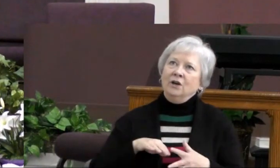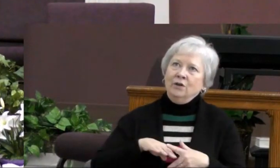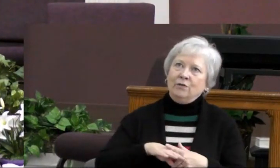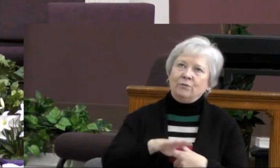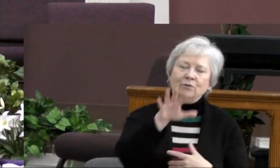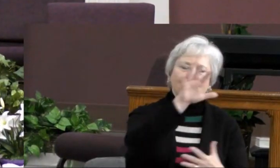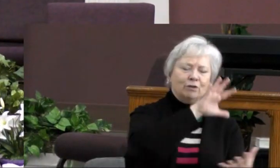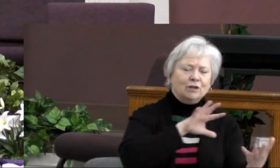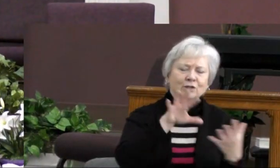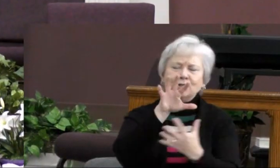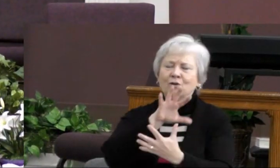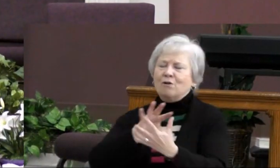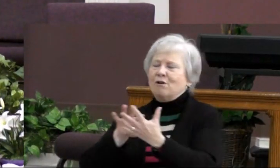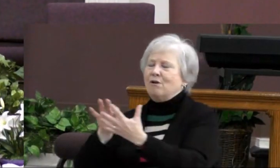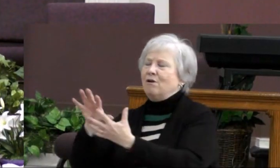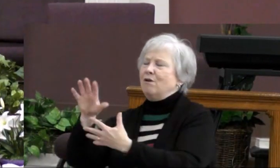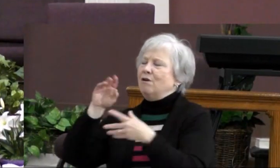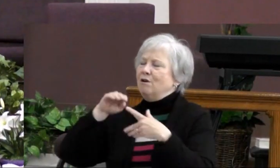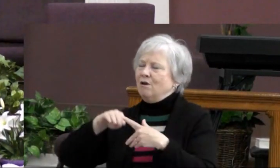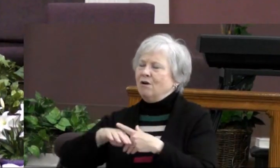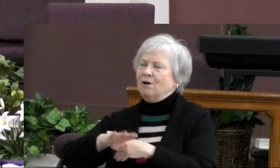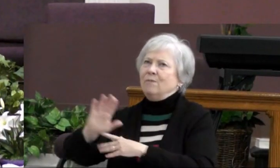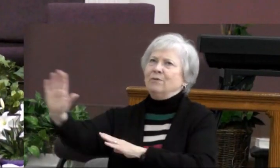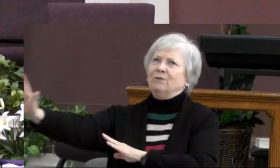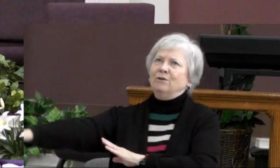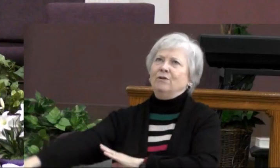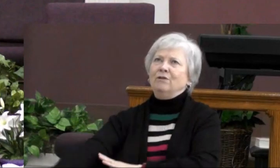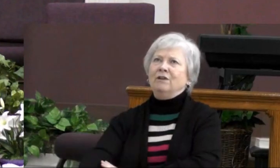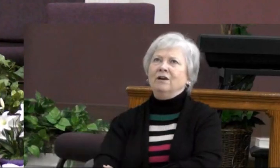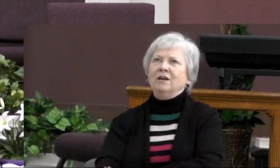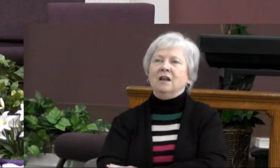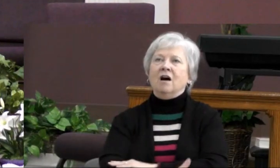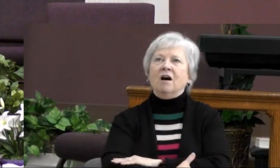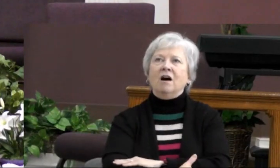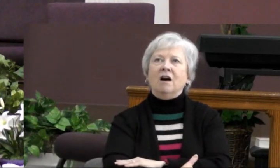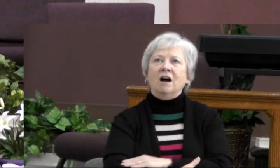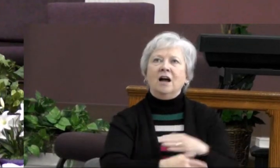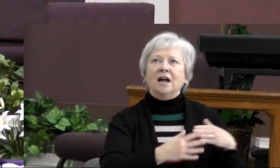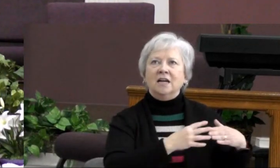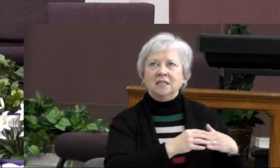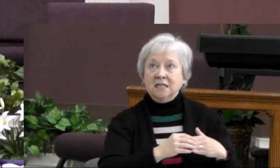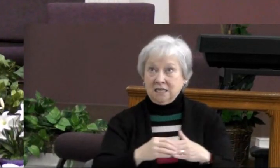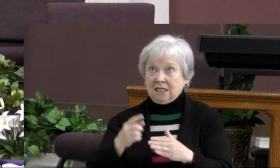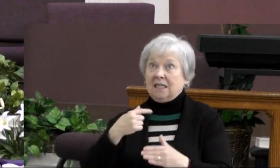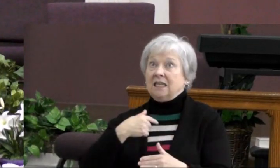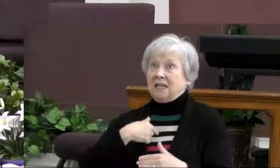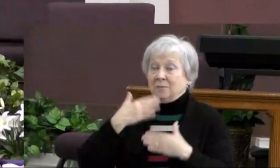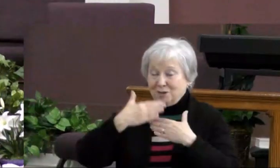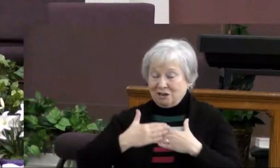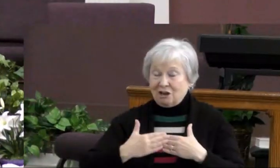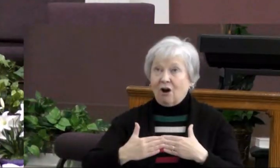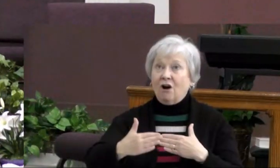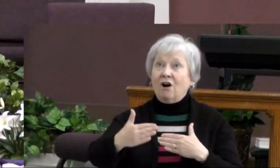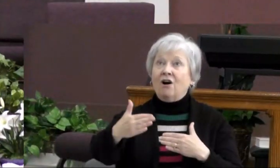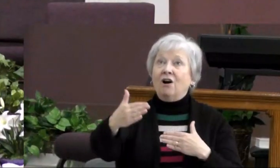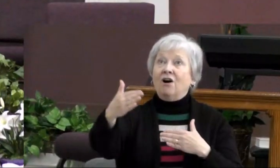worn. Through the storm, through the night, lead